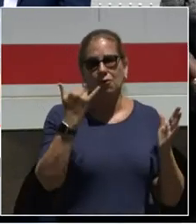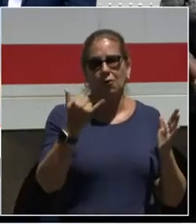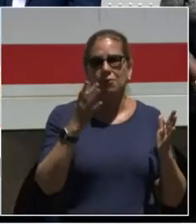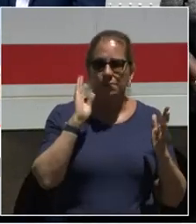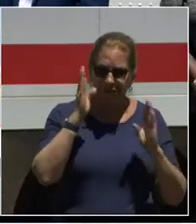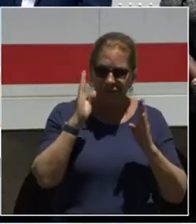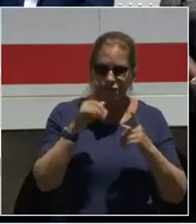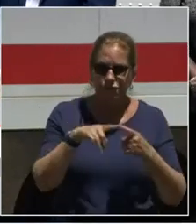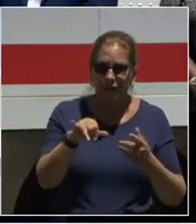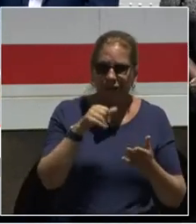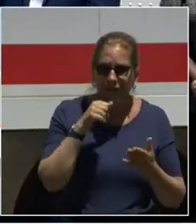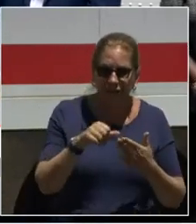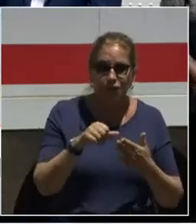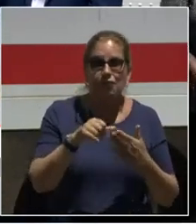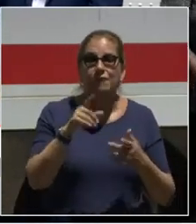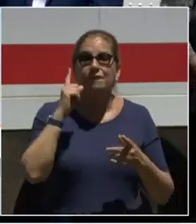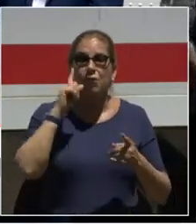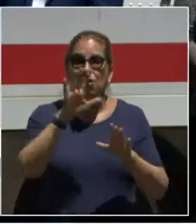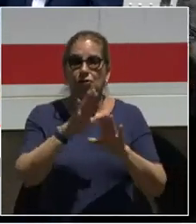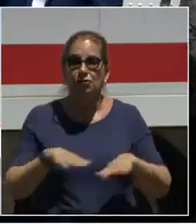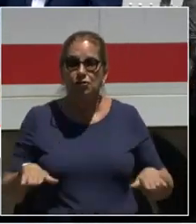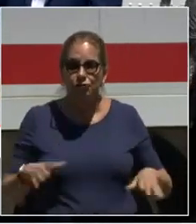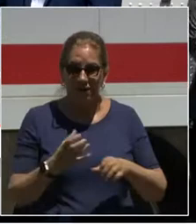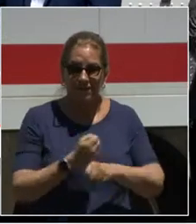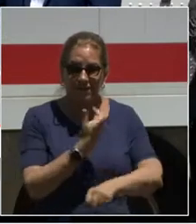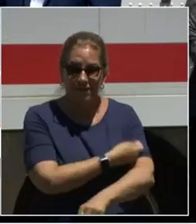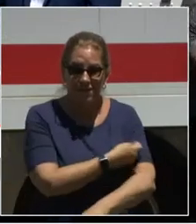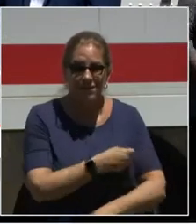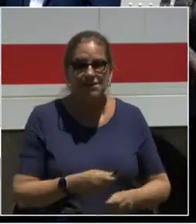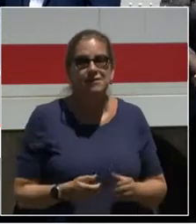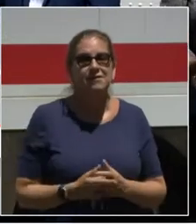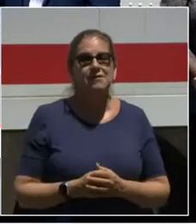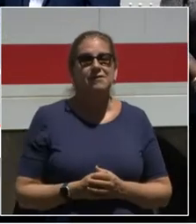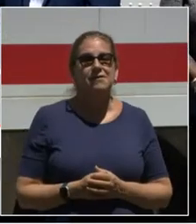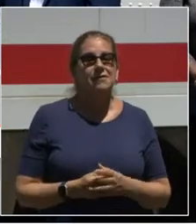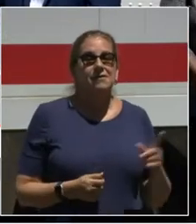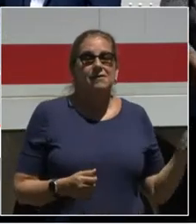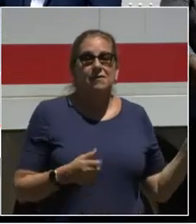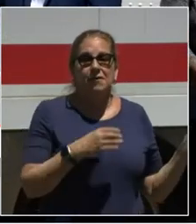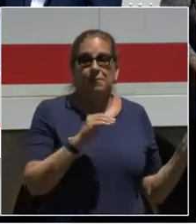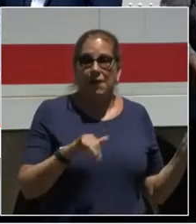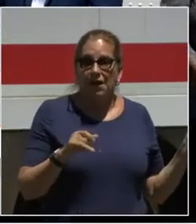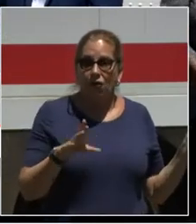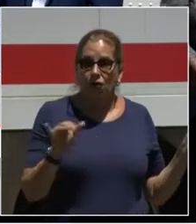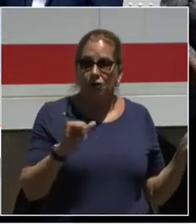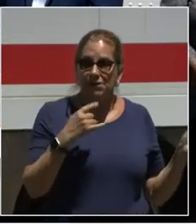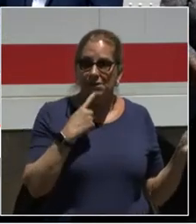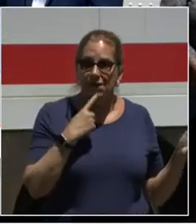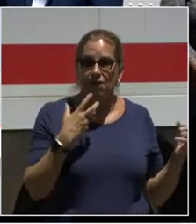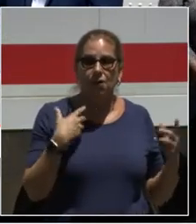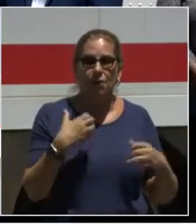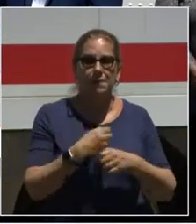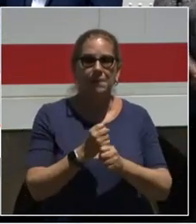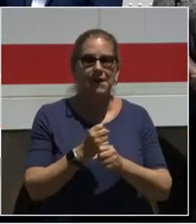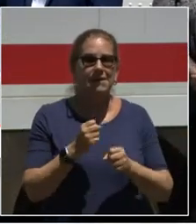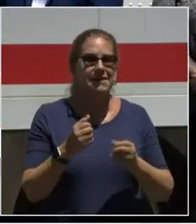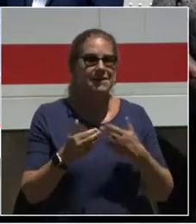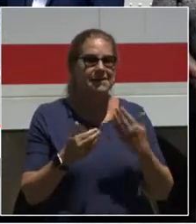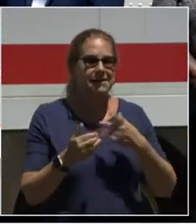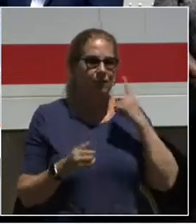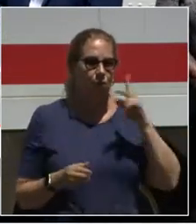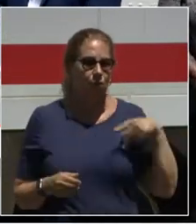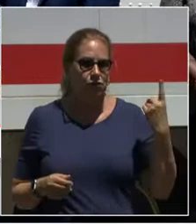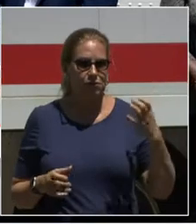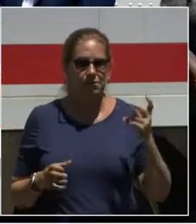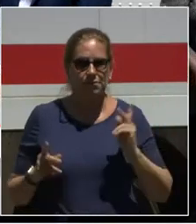vaccinated. Now, in addition, as the mayor said, DC Health is working to make it even easier to get your children vaccinated. We're working with other